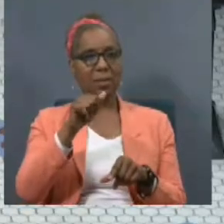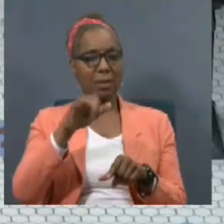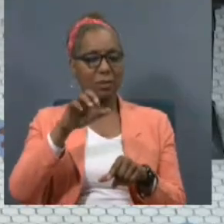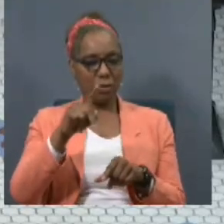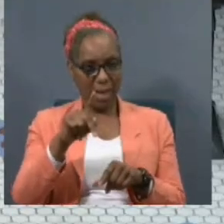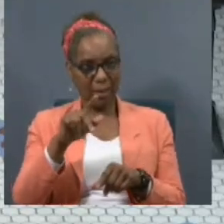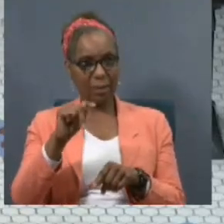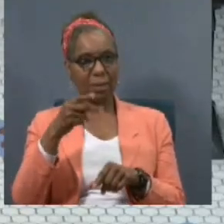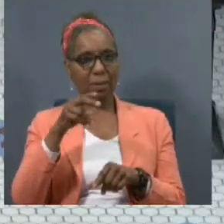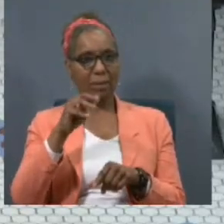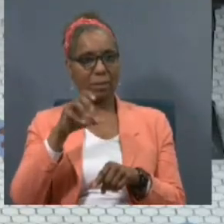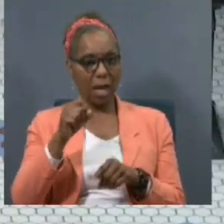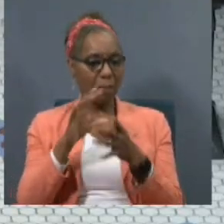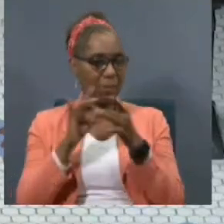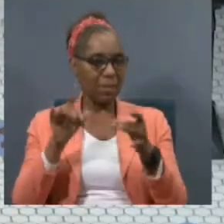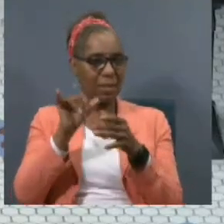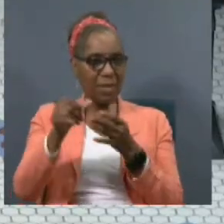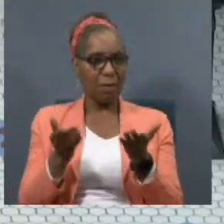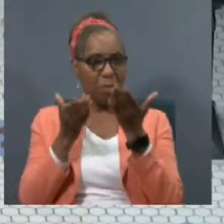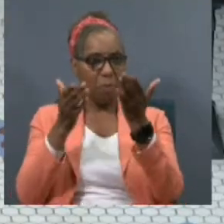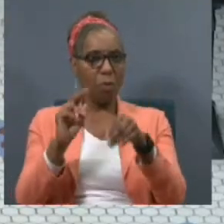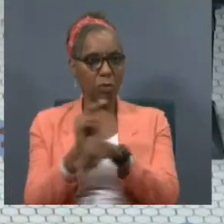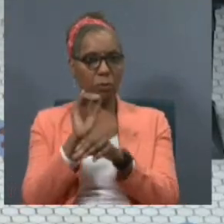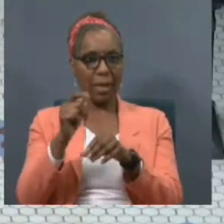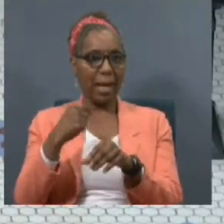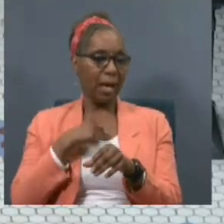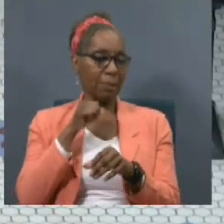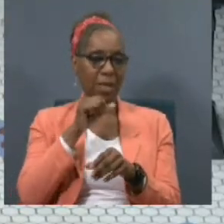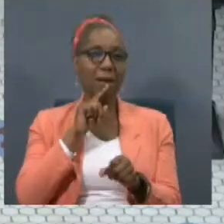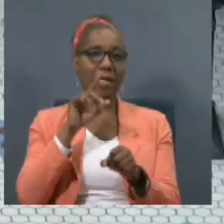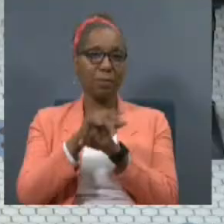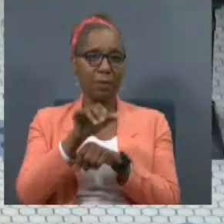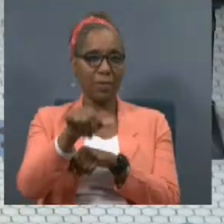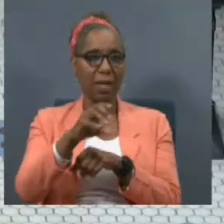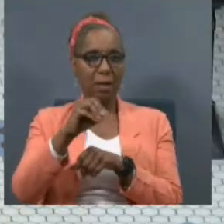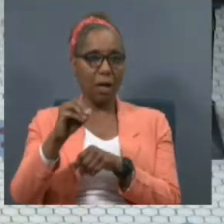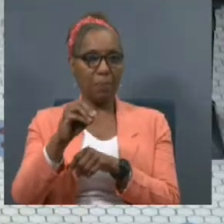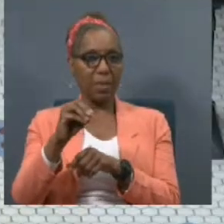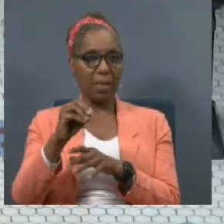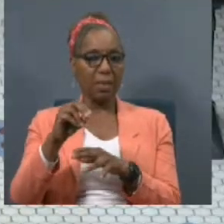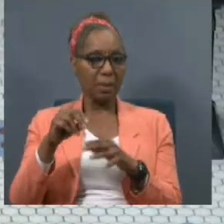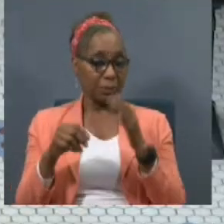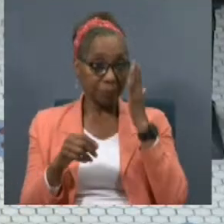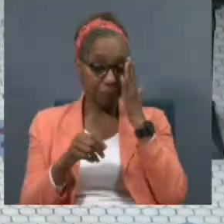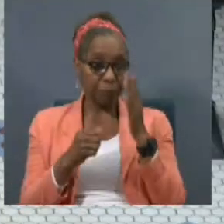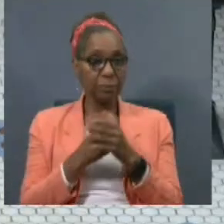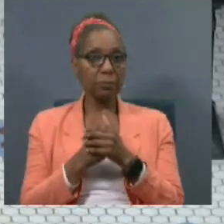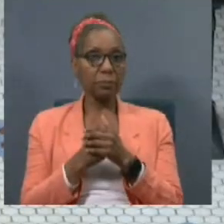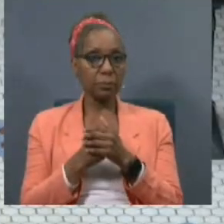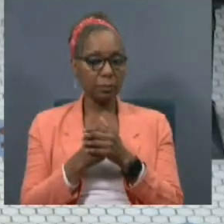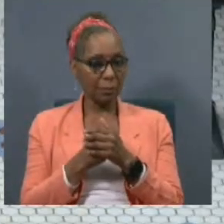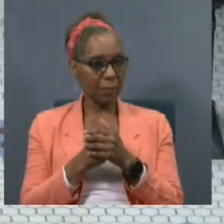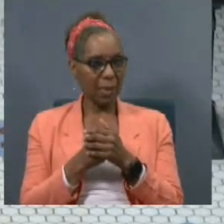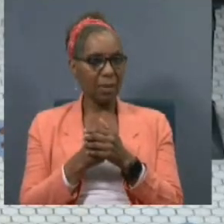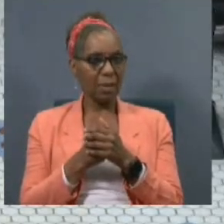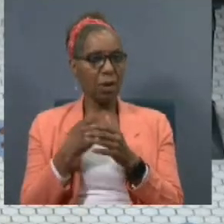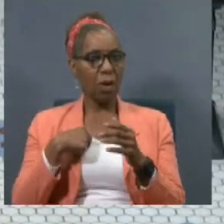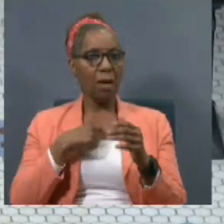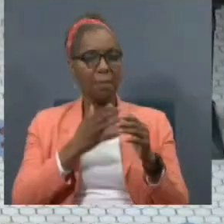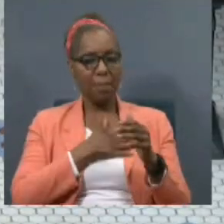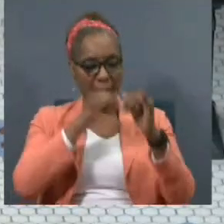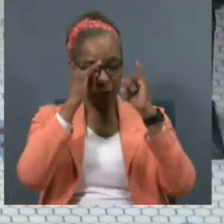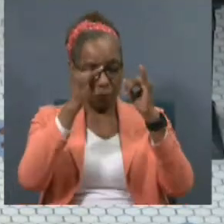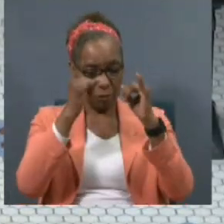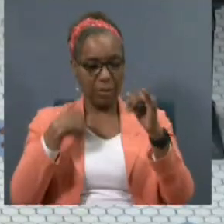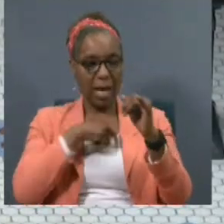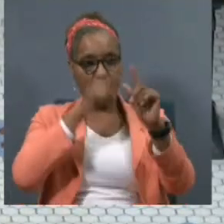proposed use. I'm not banking on that company following through. My instructions and our goal is to annex